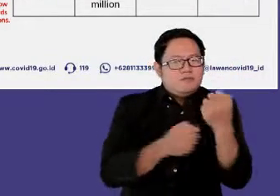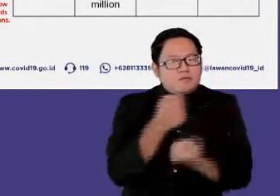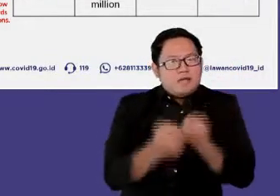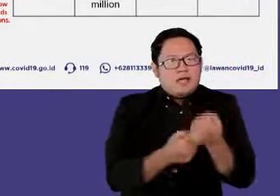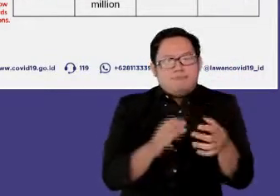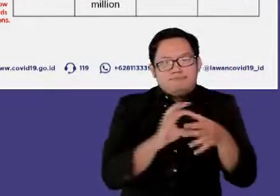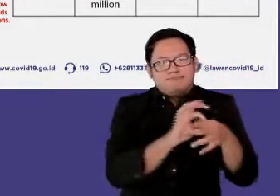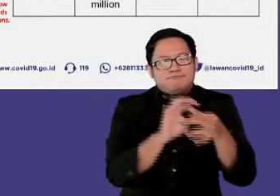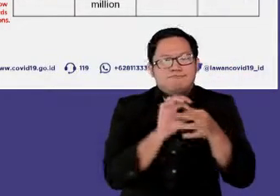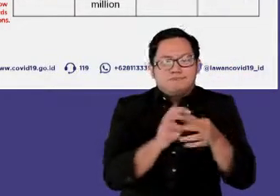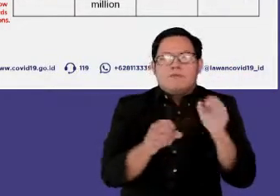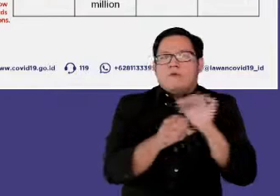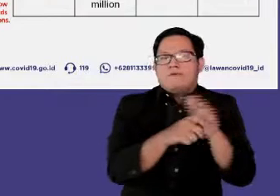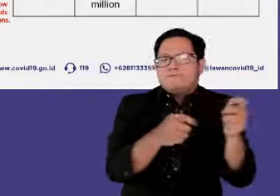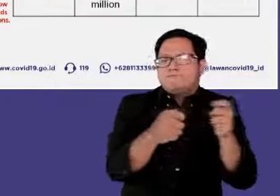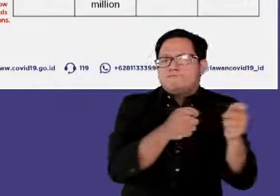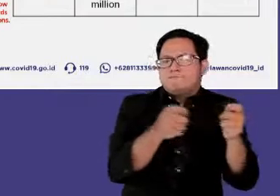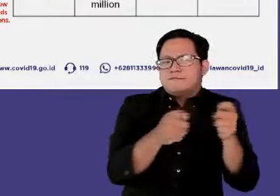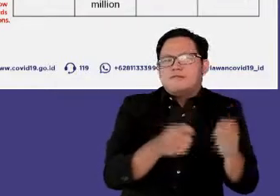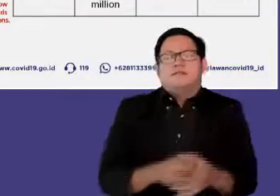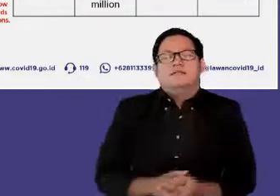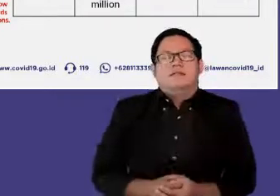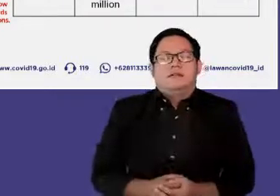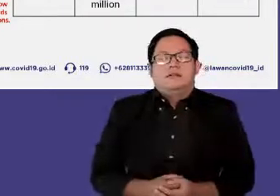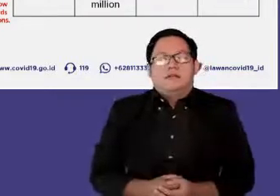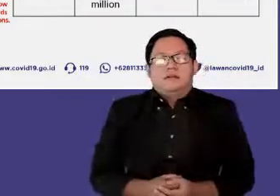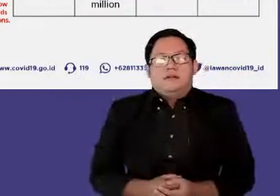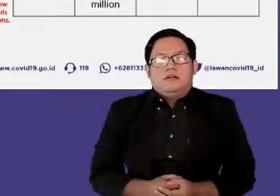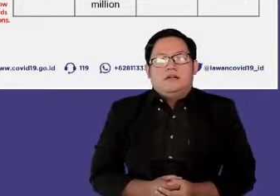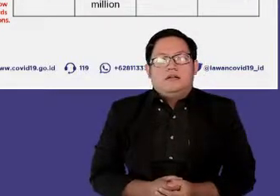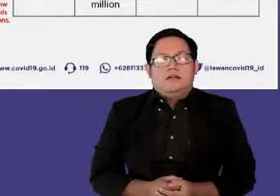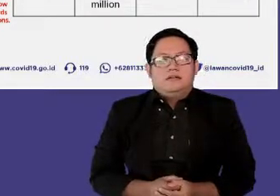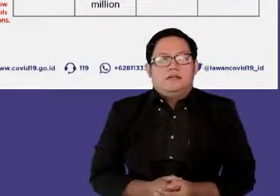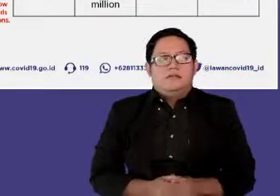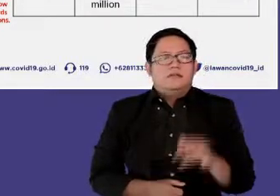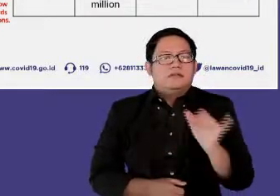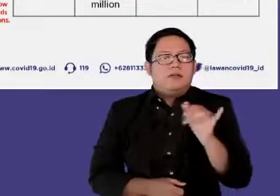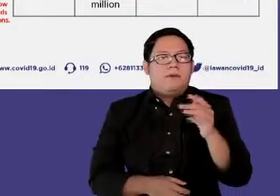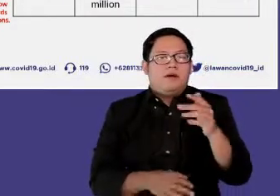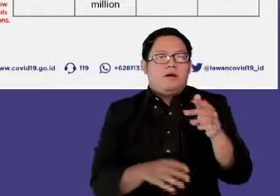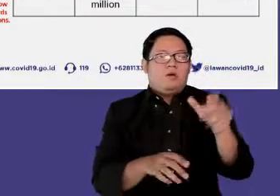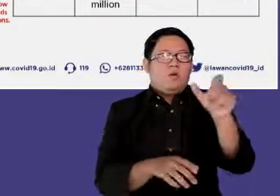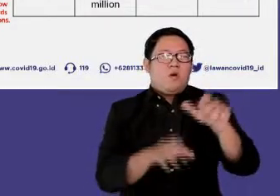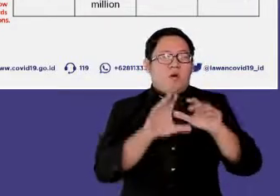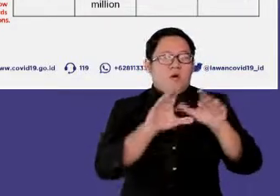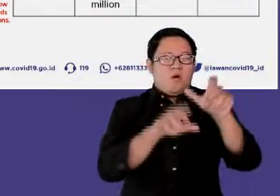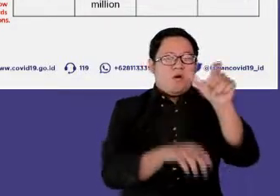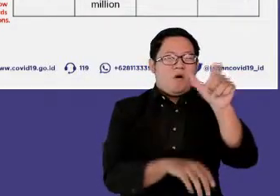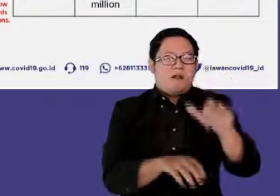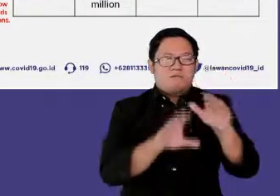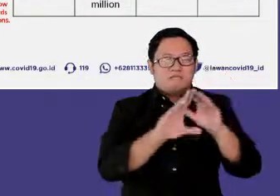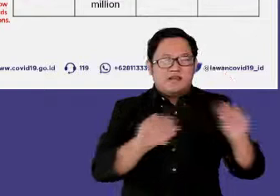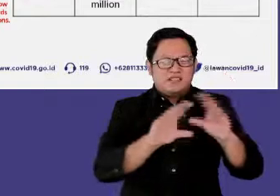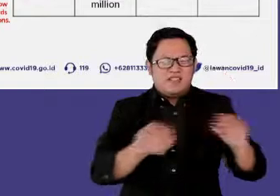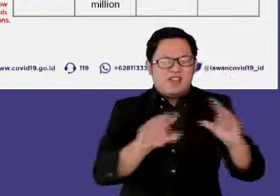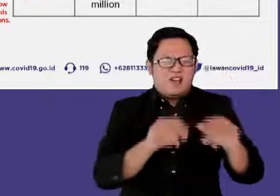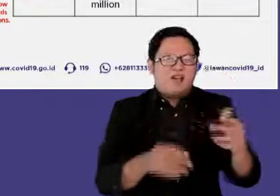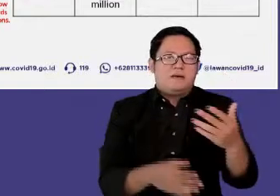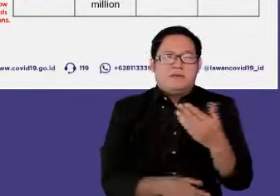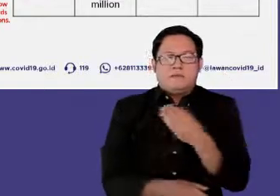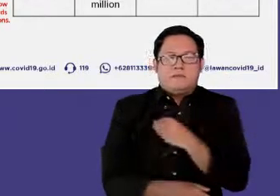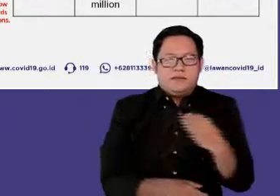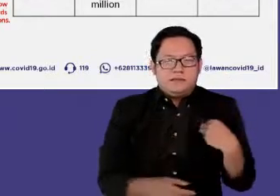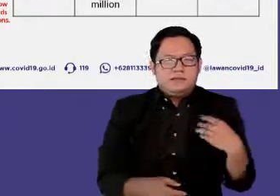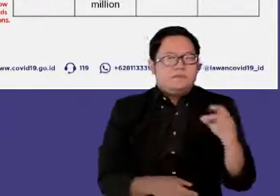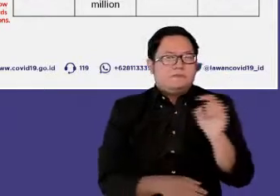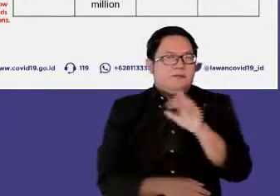entire community, the health workers who are tireless in treating patients, and the great cooperation between